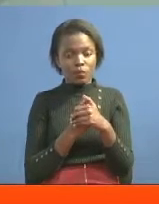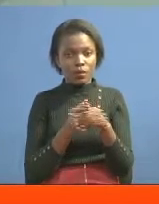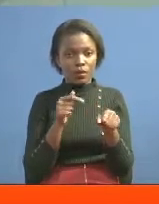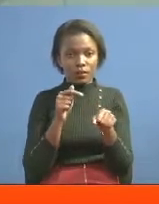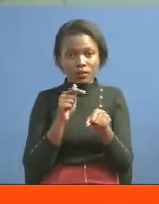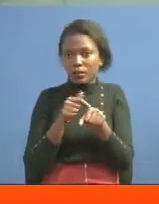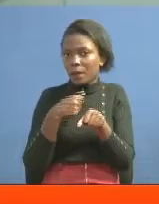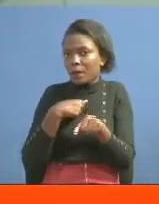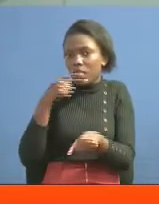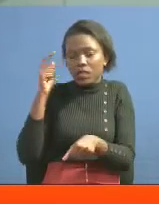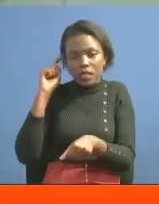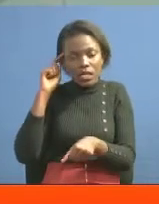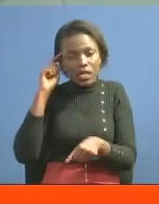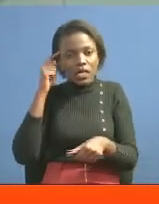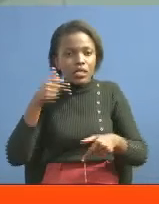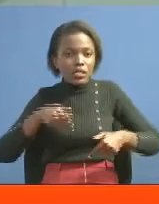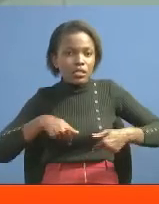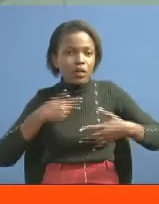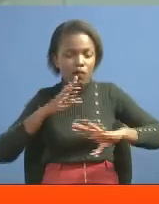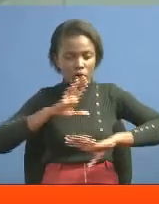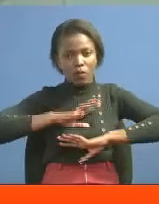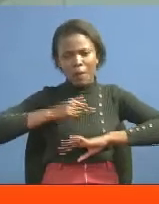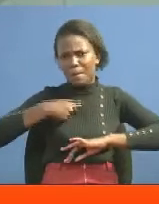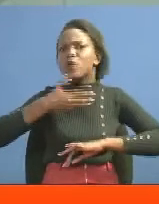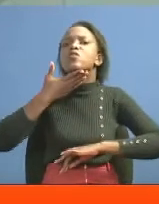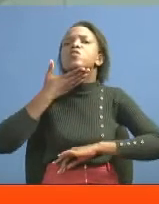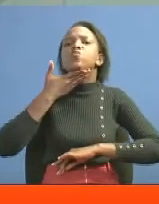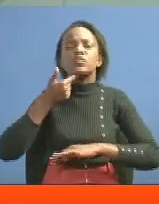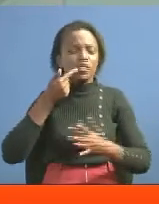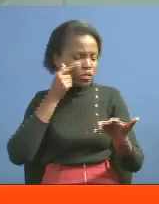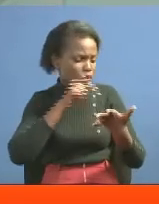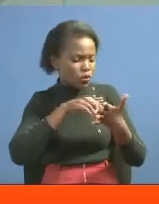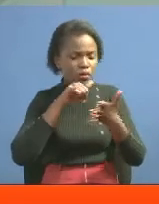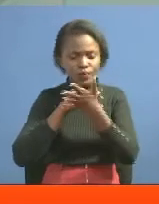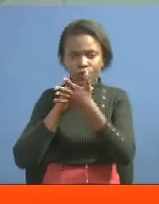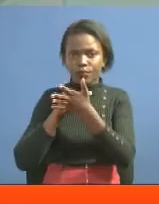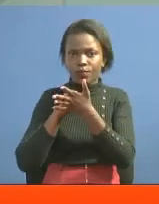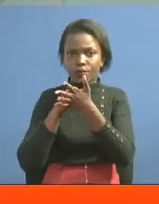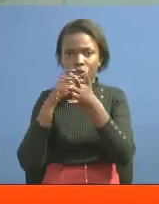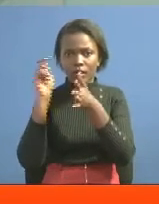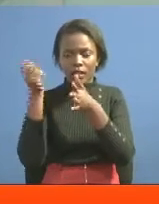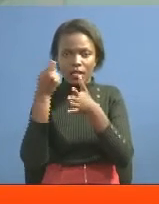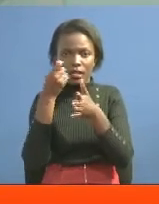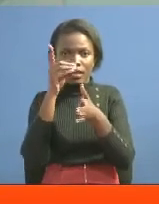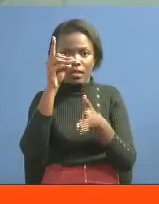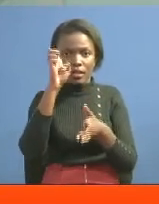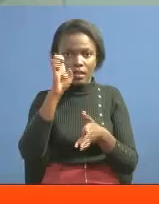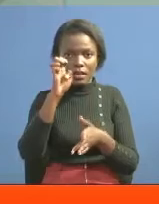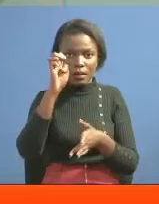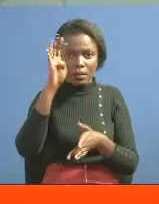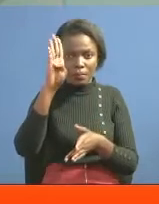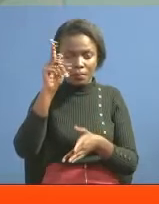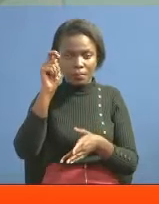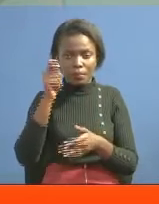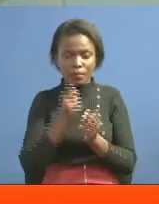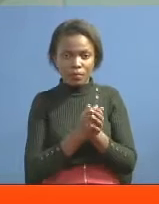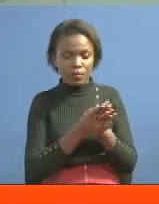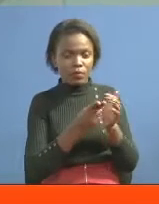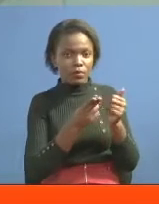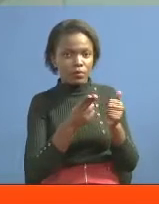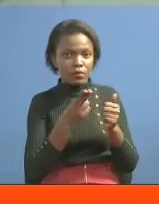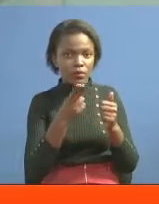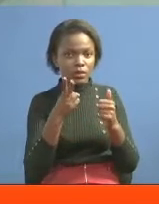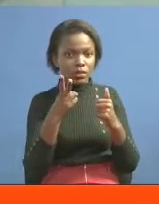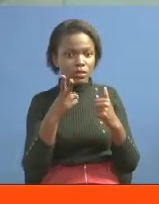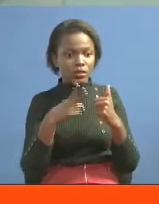I think about self-sufficiency, I'd want to note that, first of all, the Kenyan debt is now playing at around 7